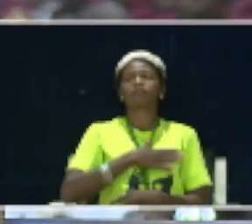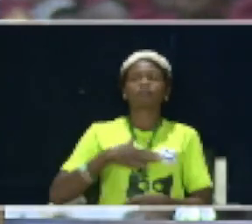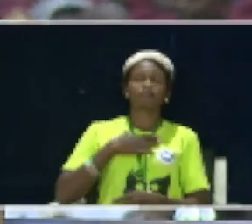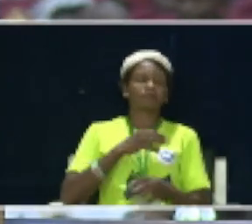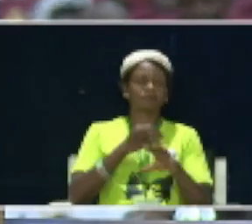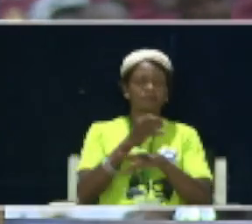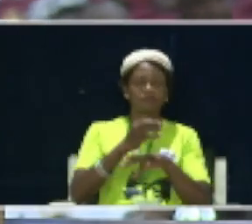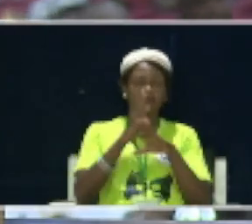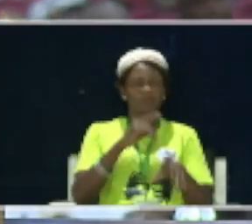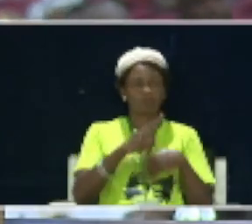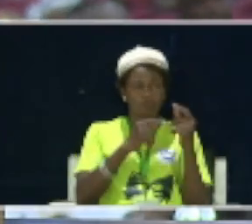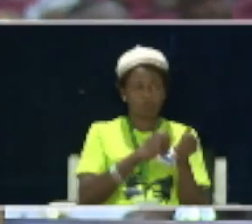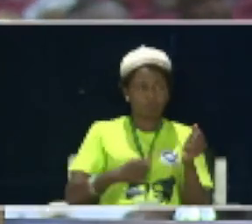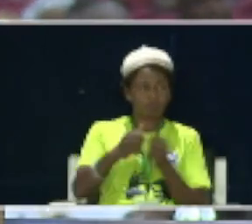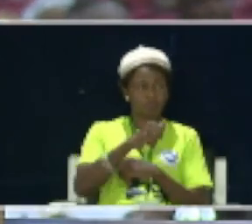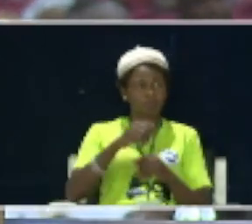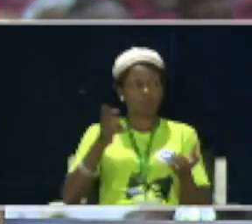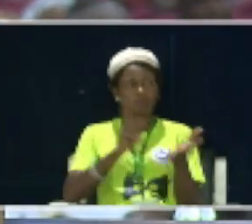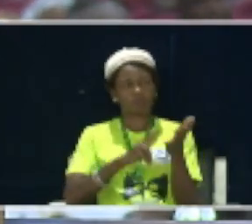counselors, go ahead.